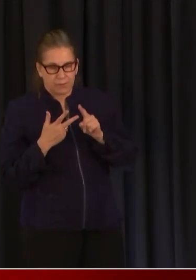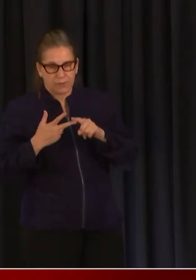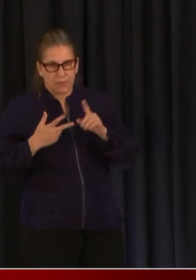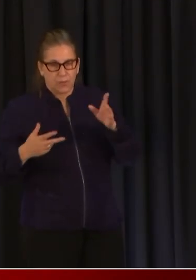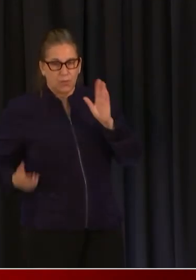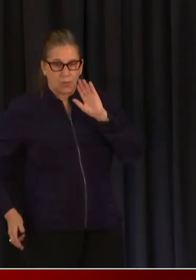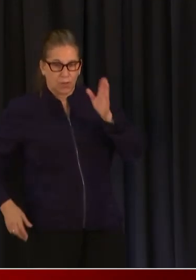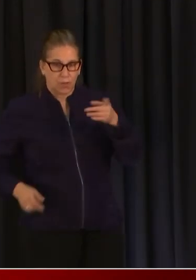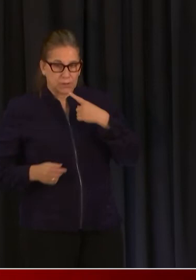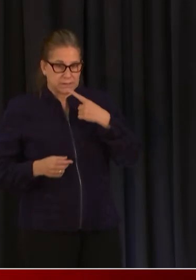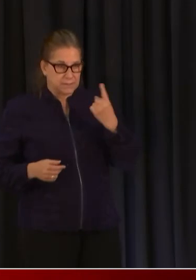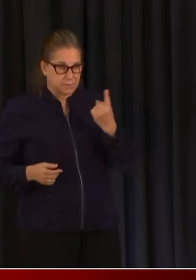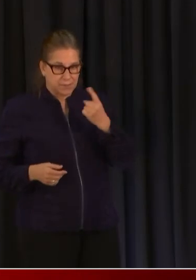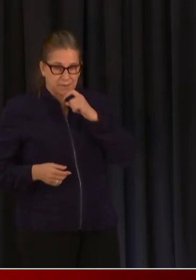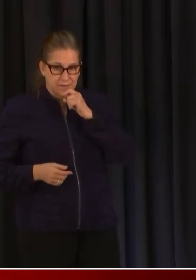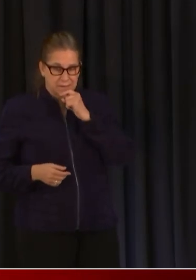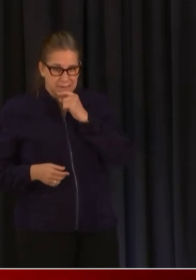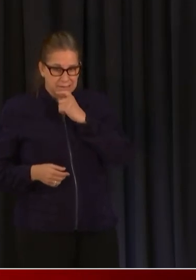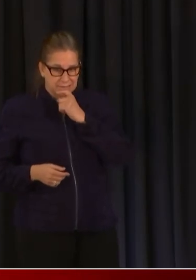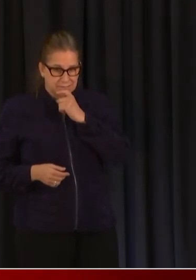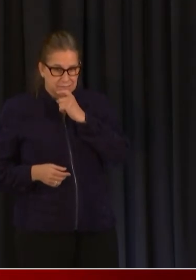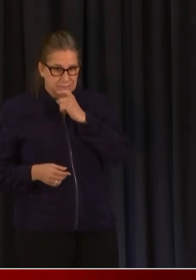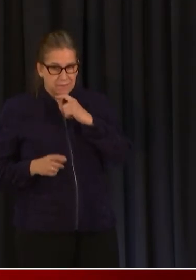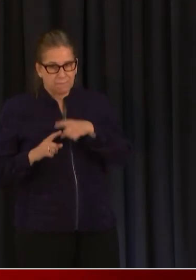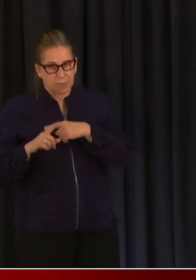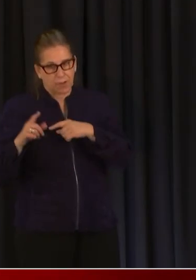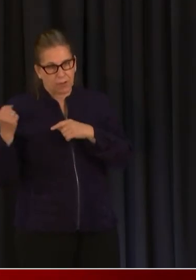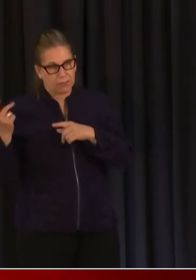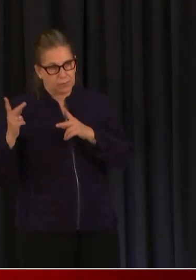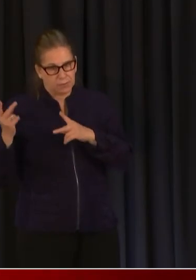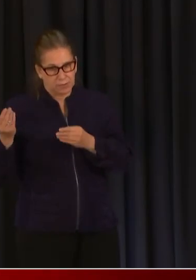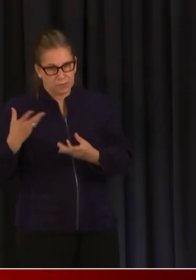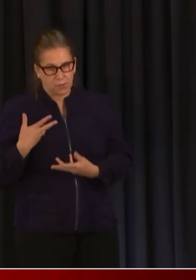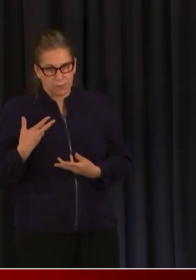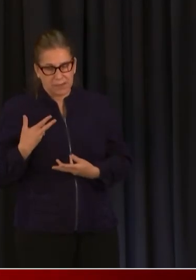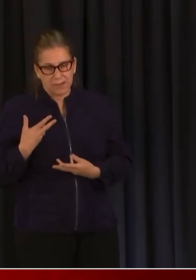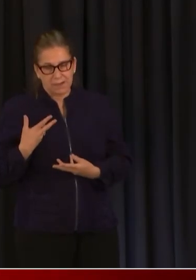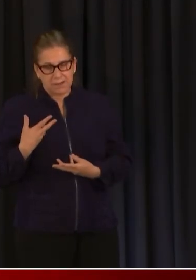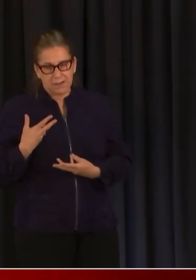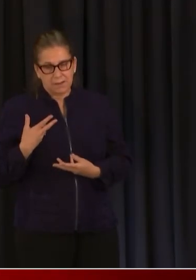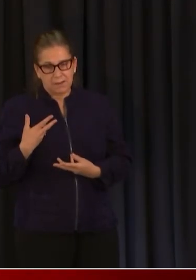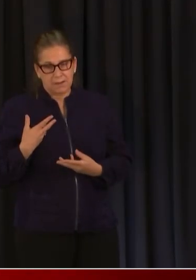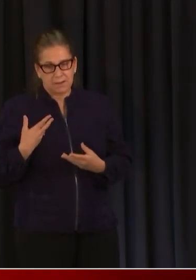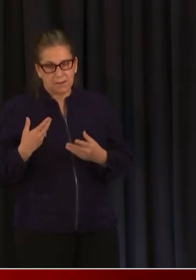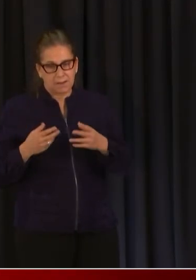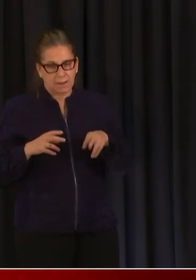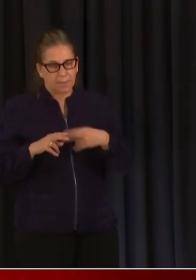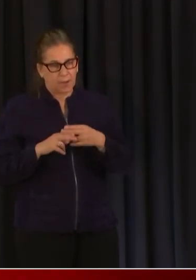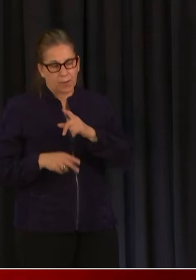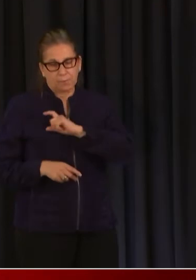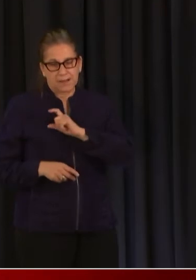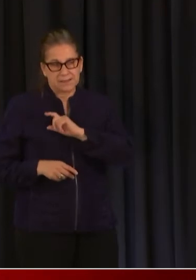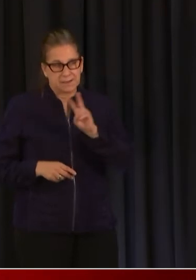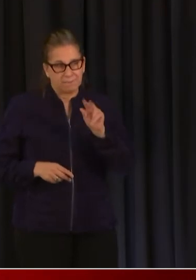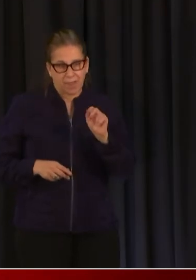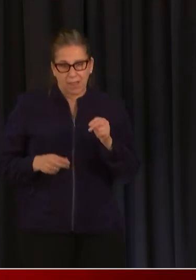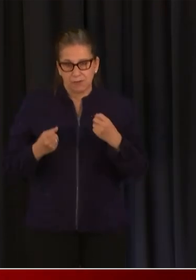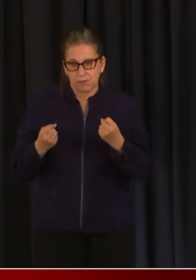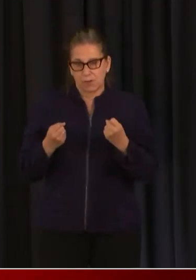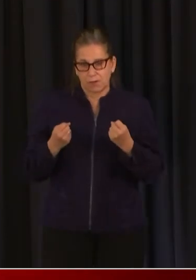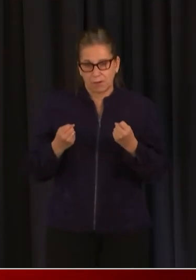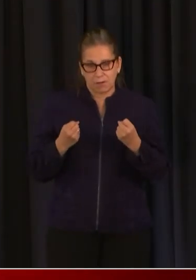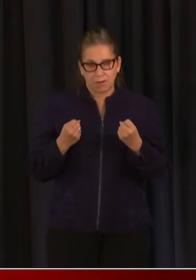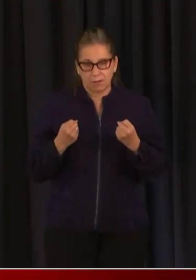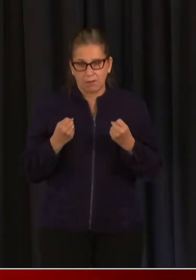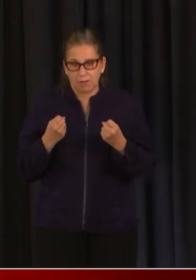say because there was we had learned of another incident that involved a police van driving officers to the scene of a shooting. This